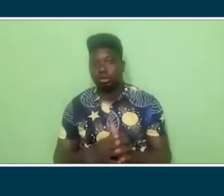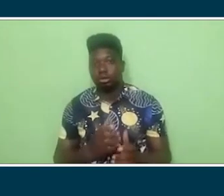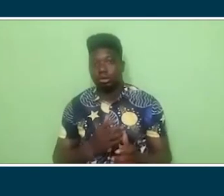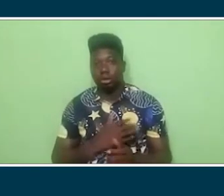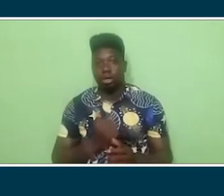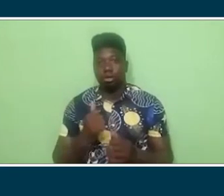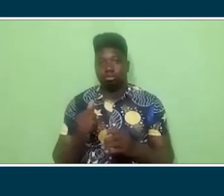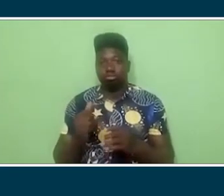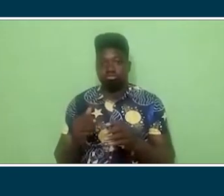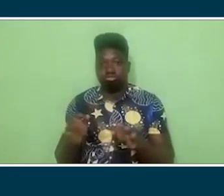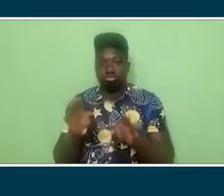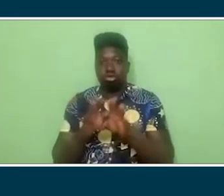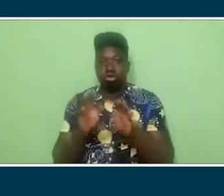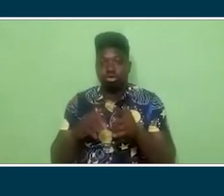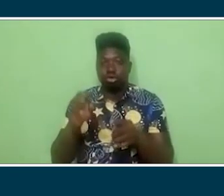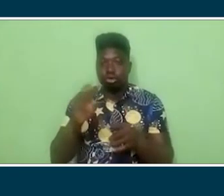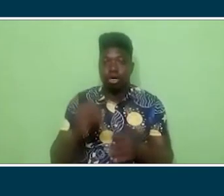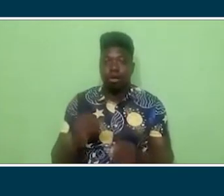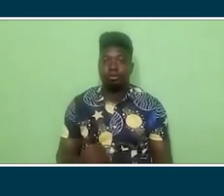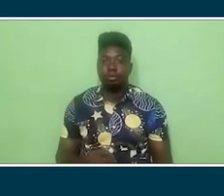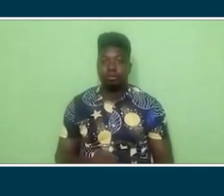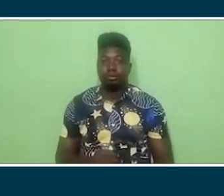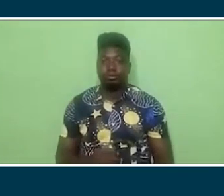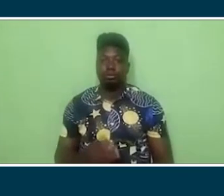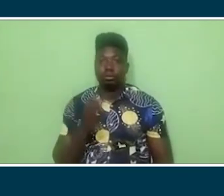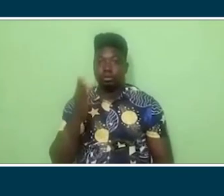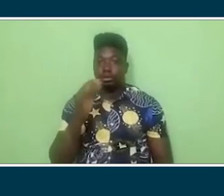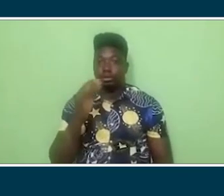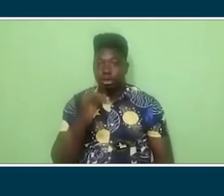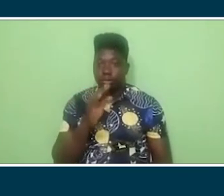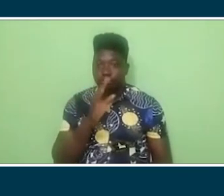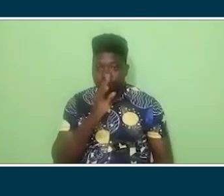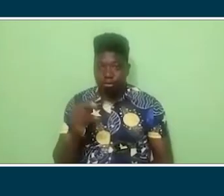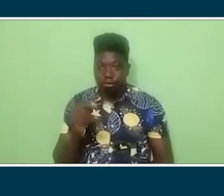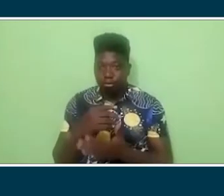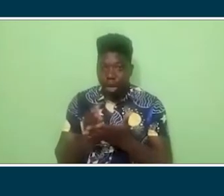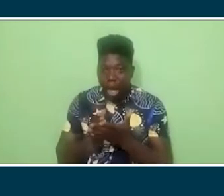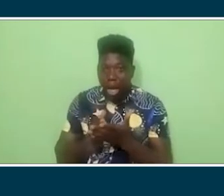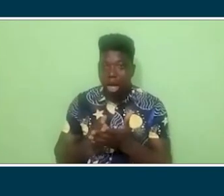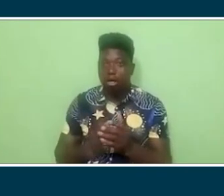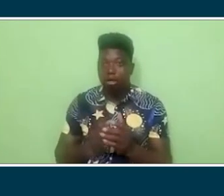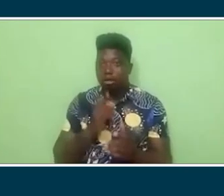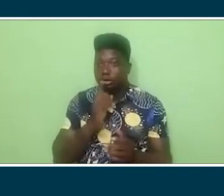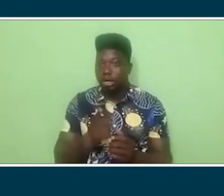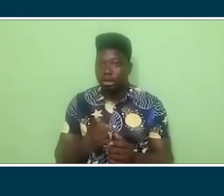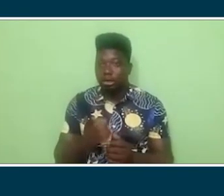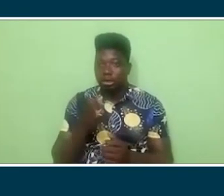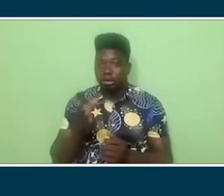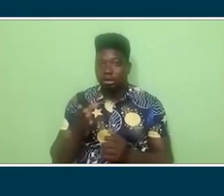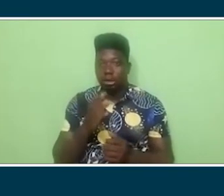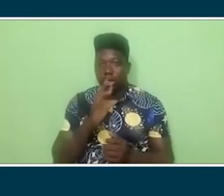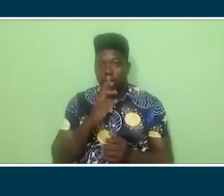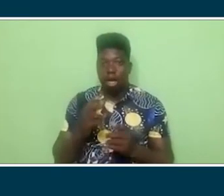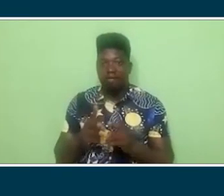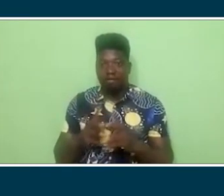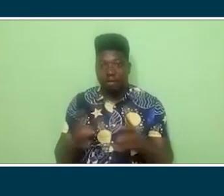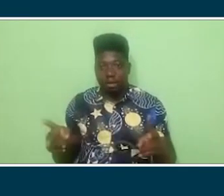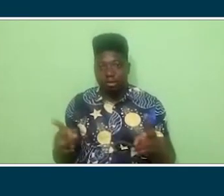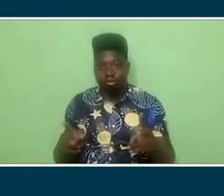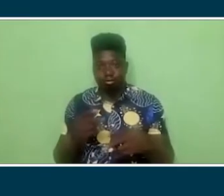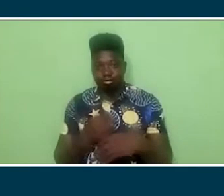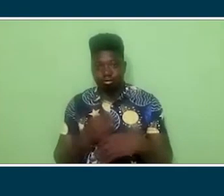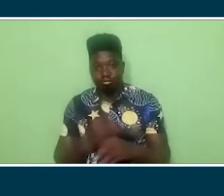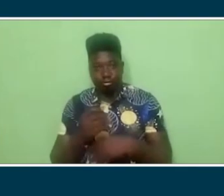them. It's been part of their reality in these very formative years. And cancel culture